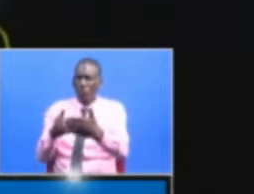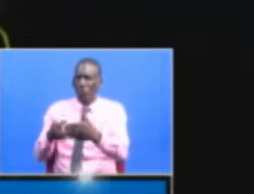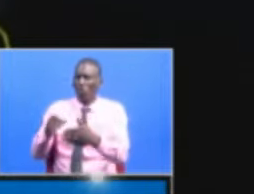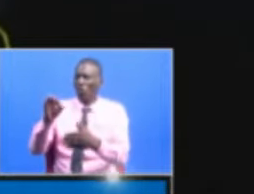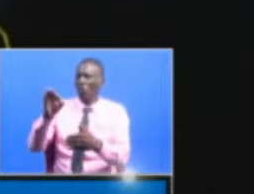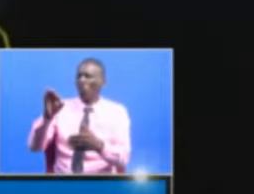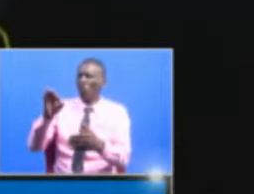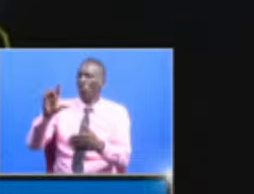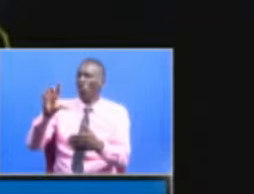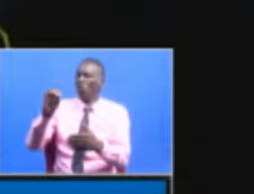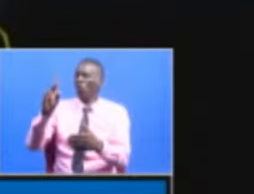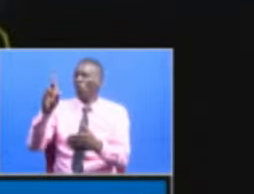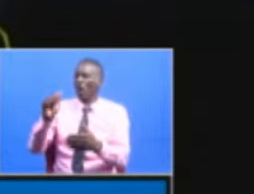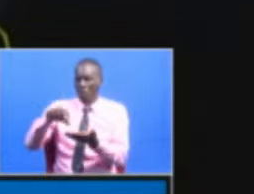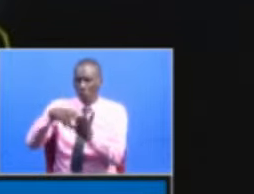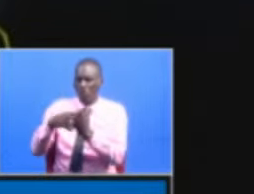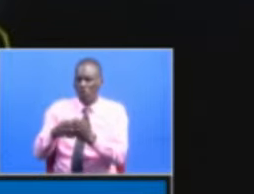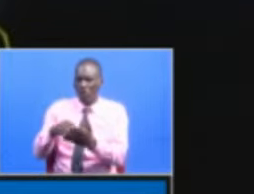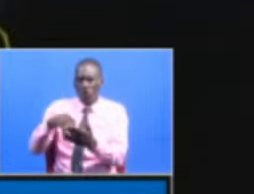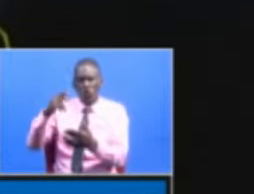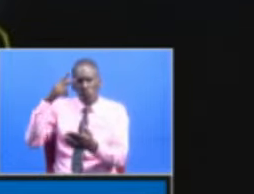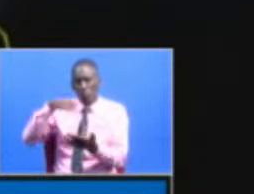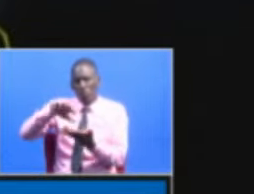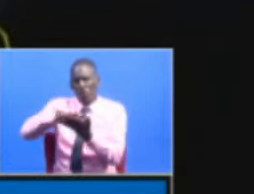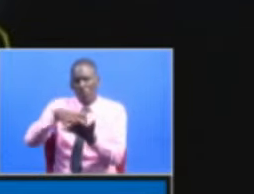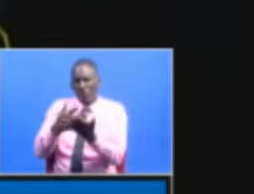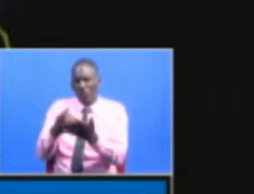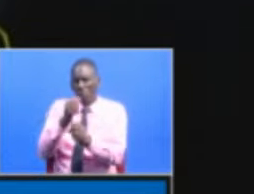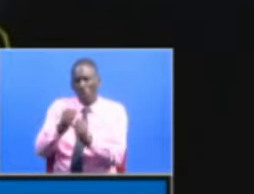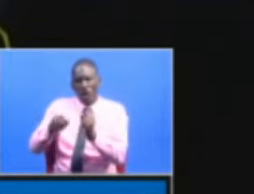project was more of policy and framework or legislation at